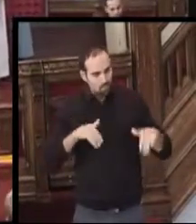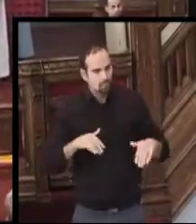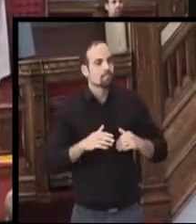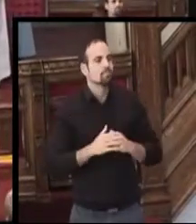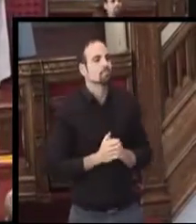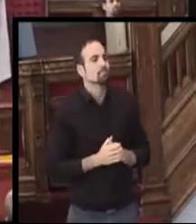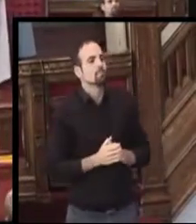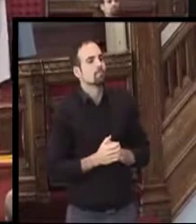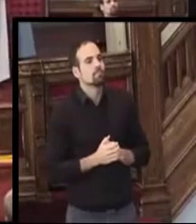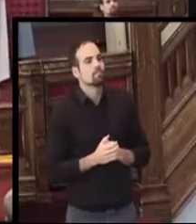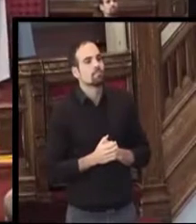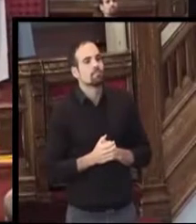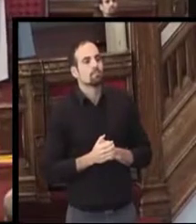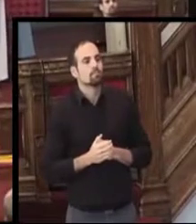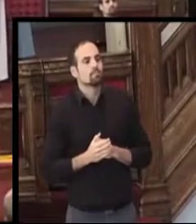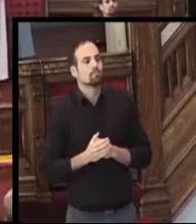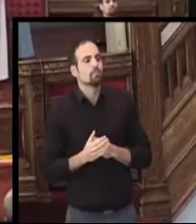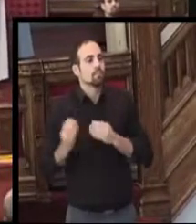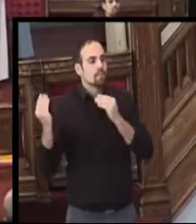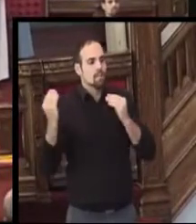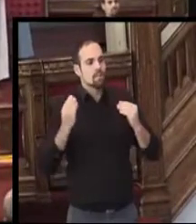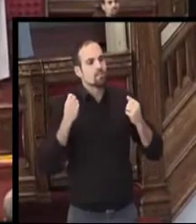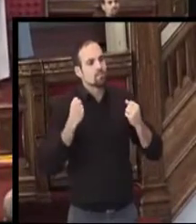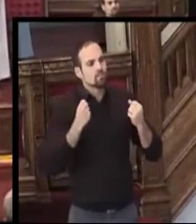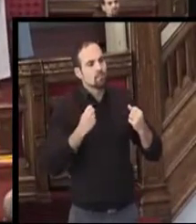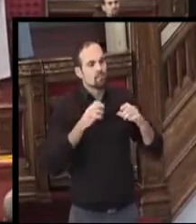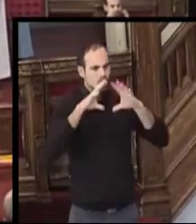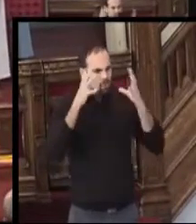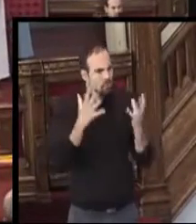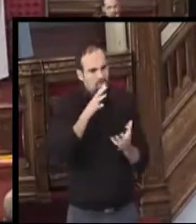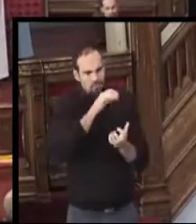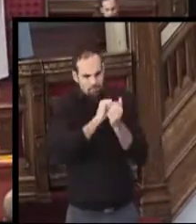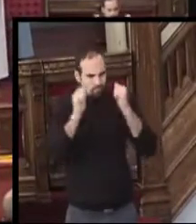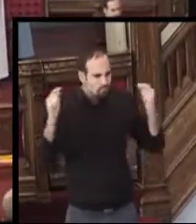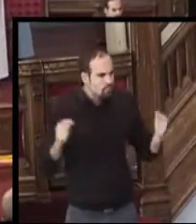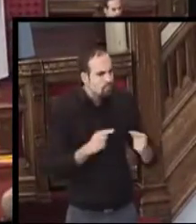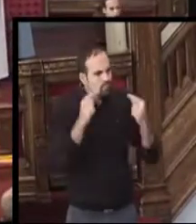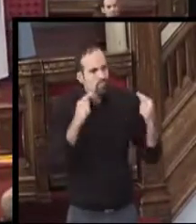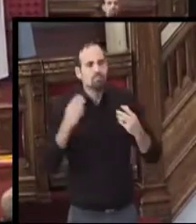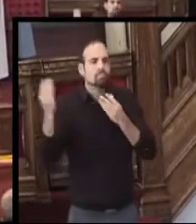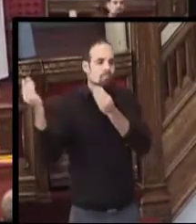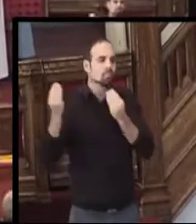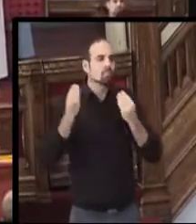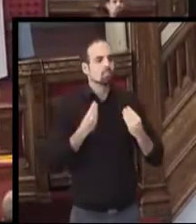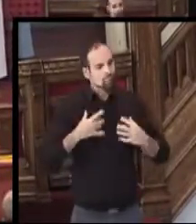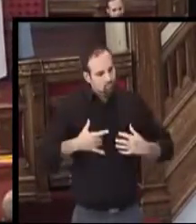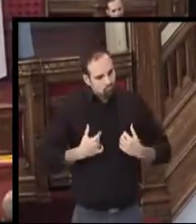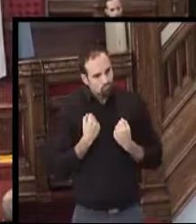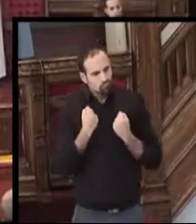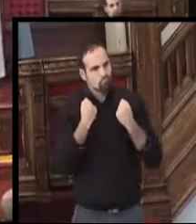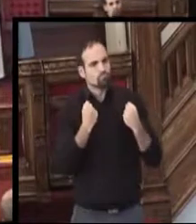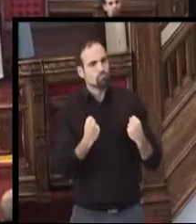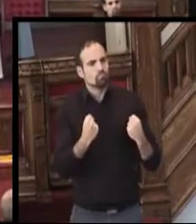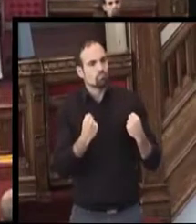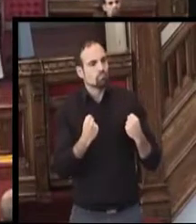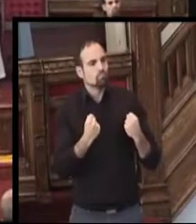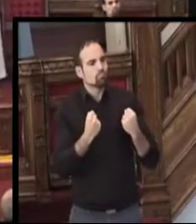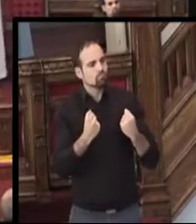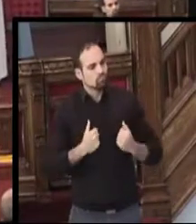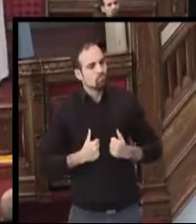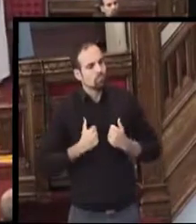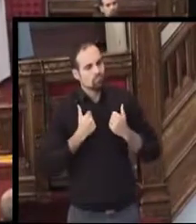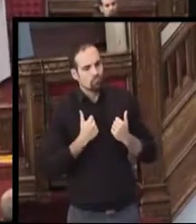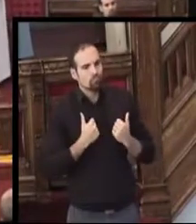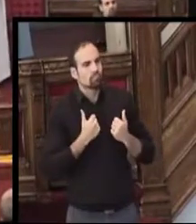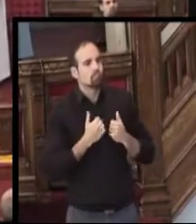strength when the world seems harsh. God gives us the waters of new life. Let justice roll